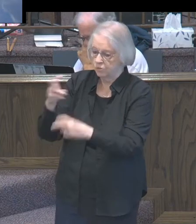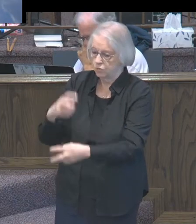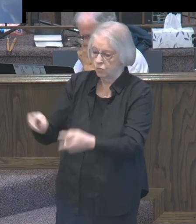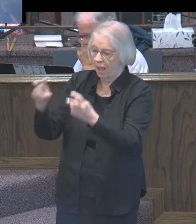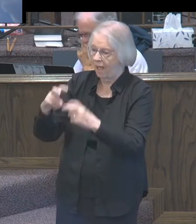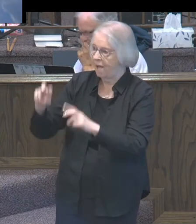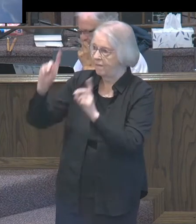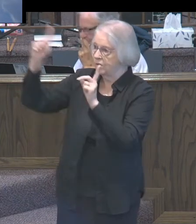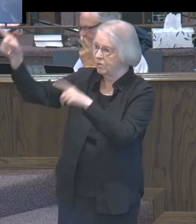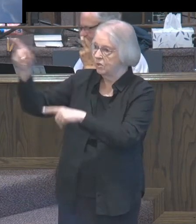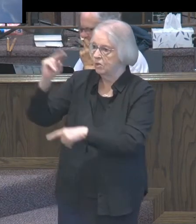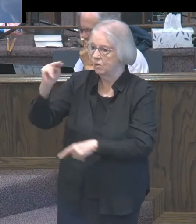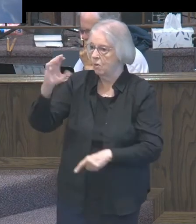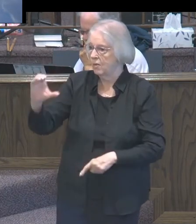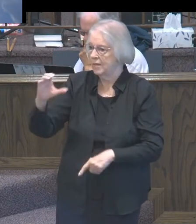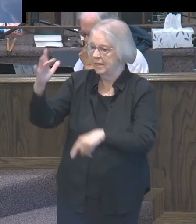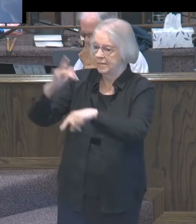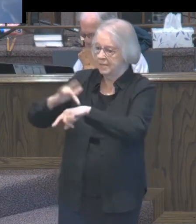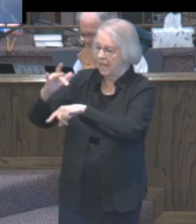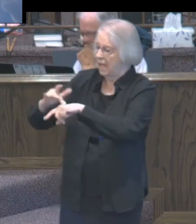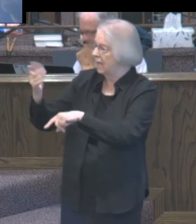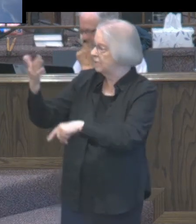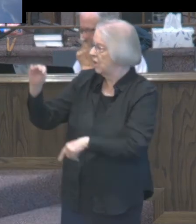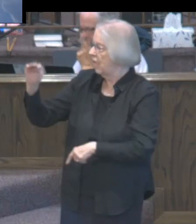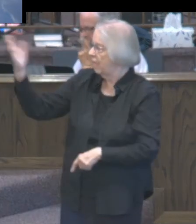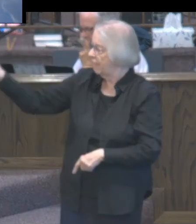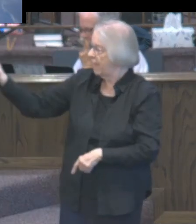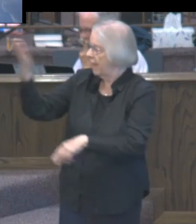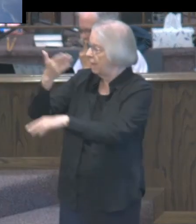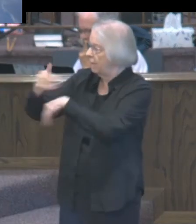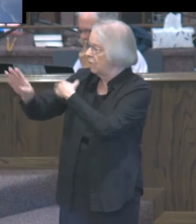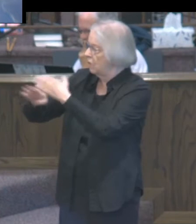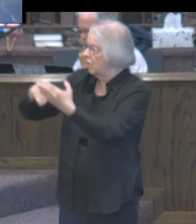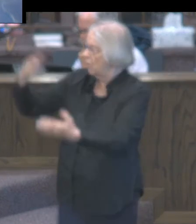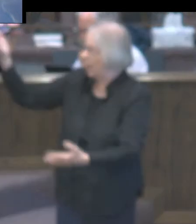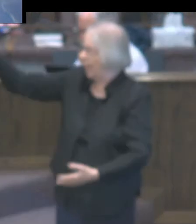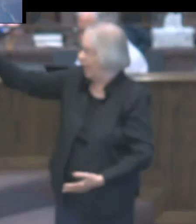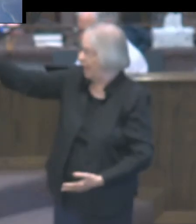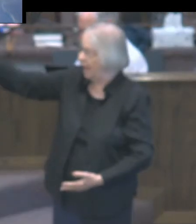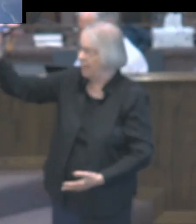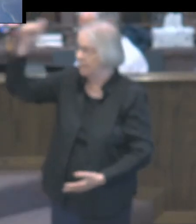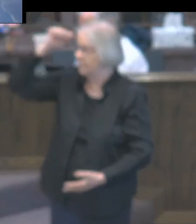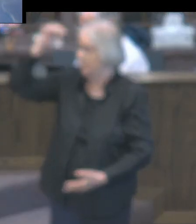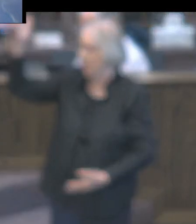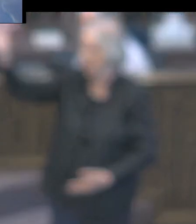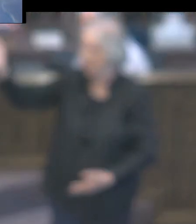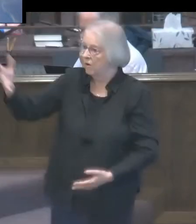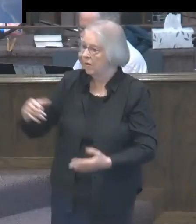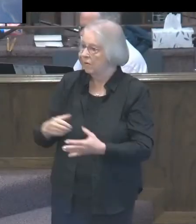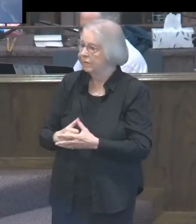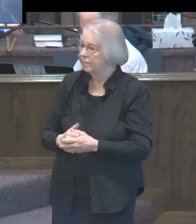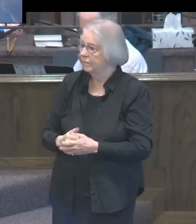would touch him in more than just a physical way, but God, that your hand would touch him in a way that draws him to you,